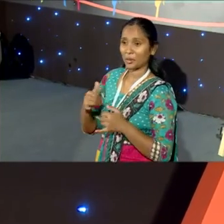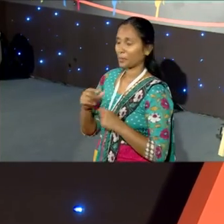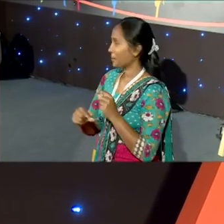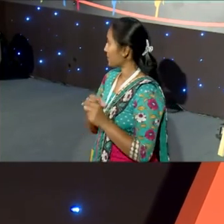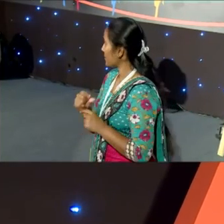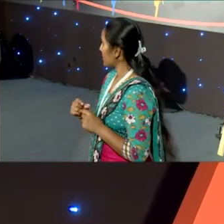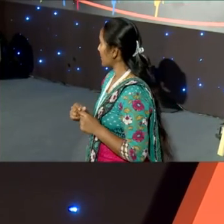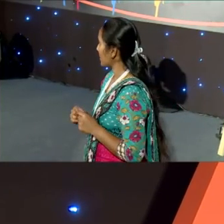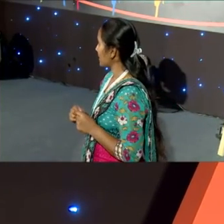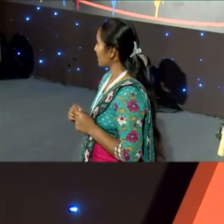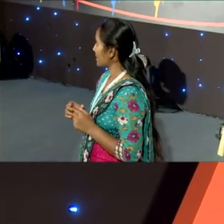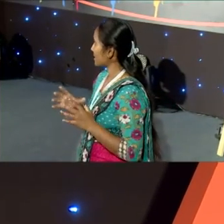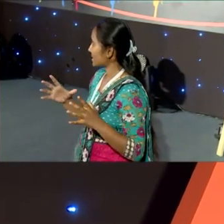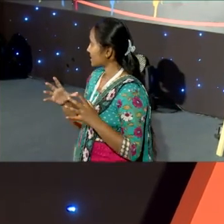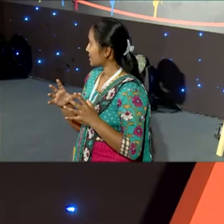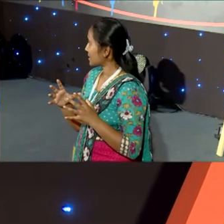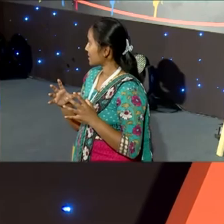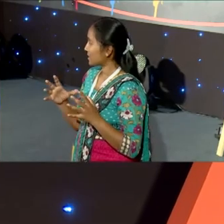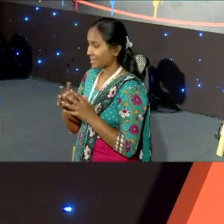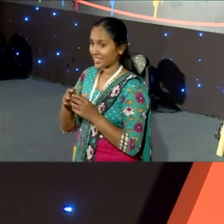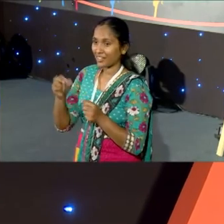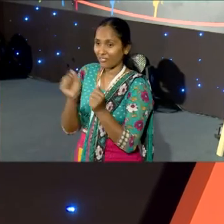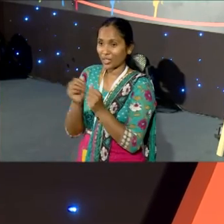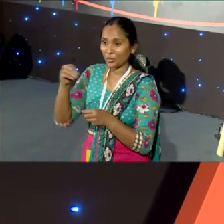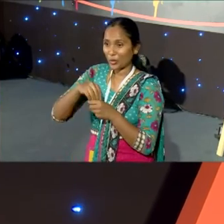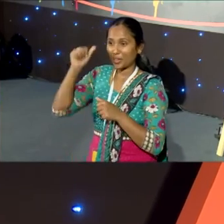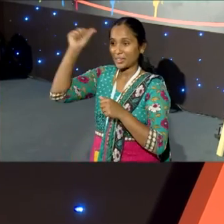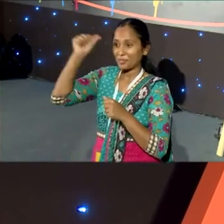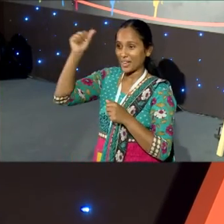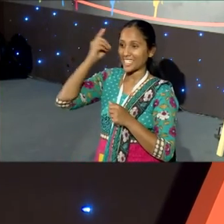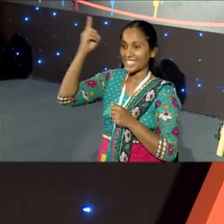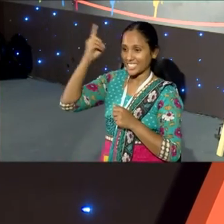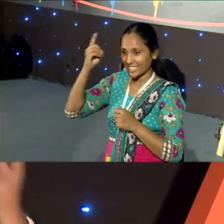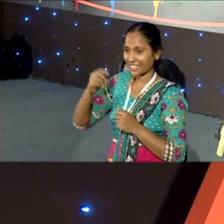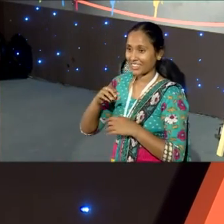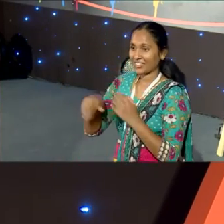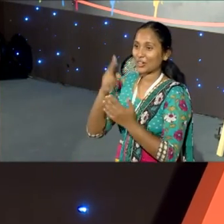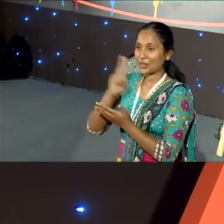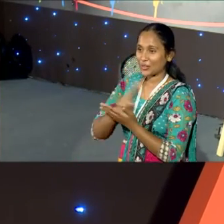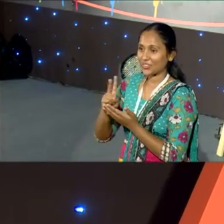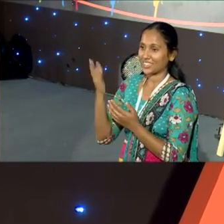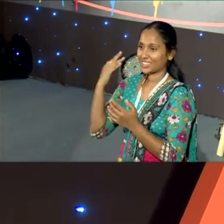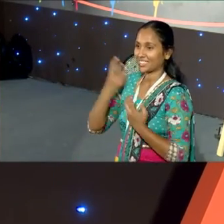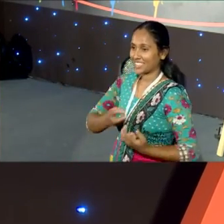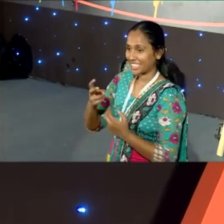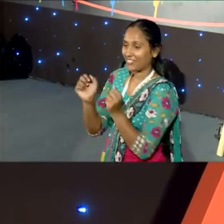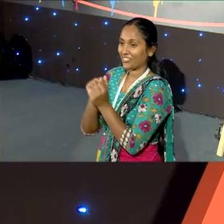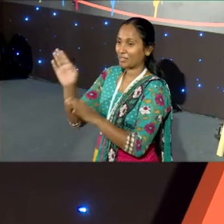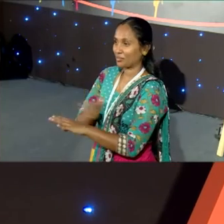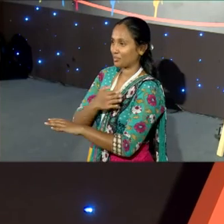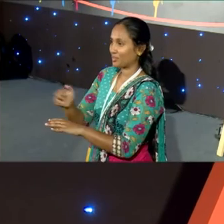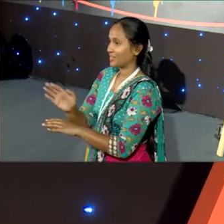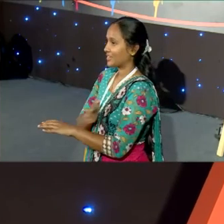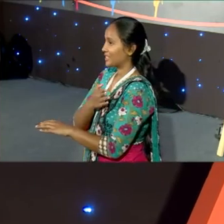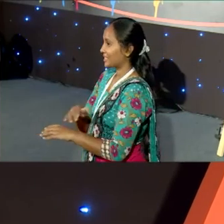in that trap, that imagination, and took us with him, you know, to his journey through his music.